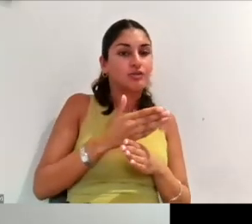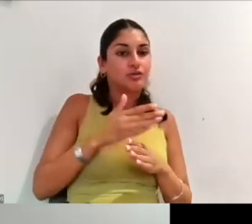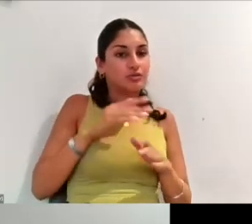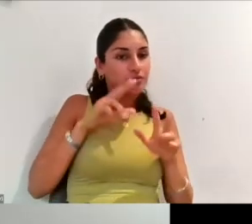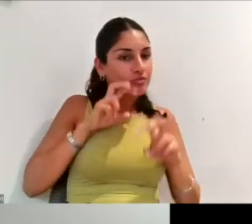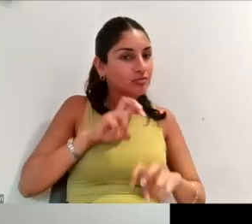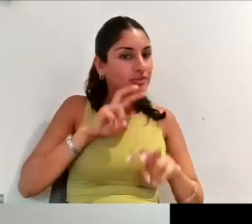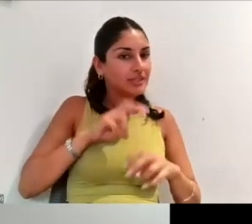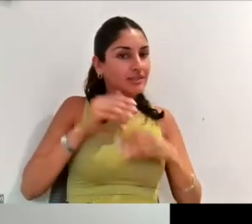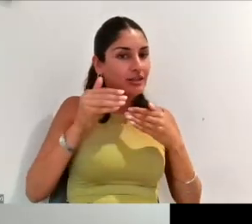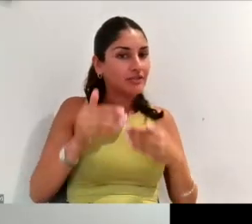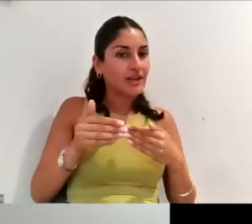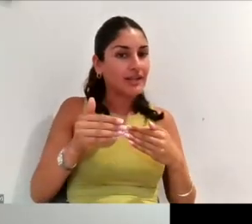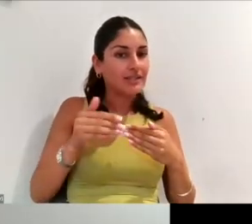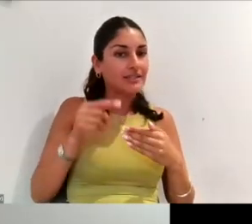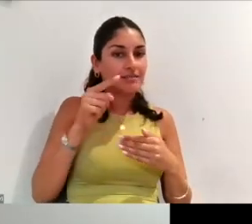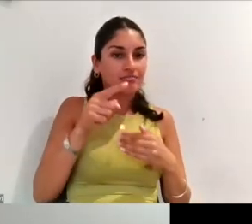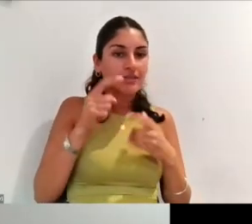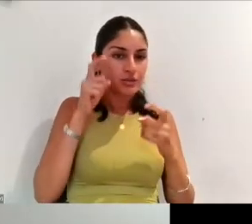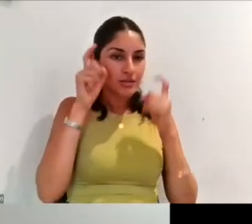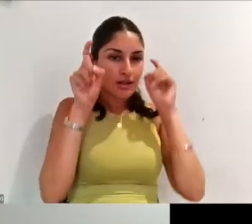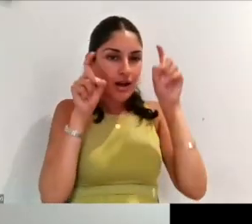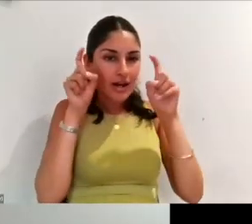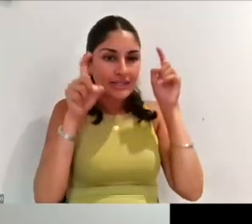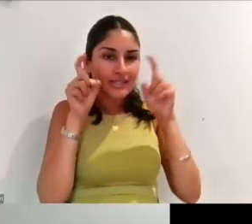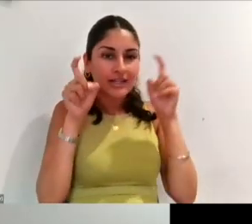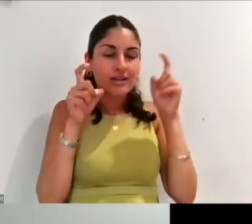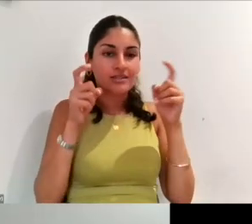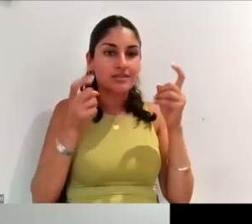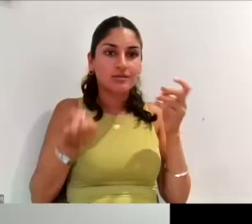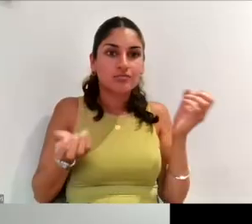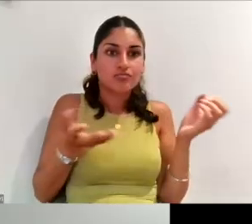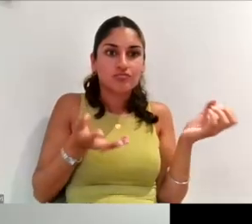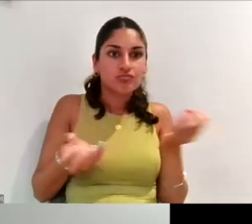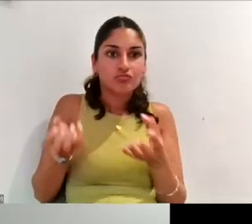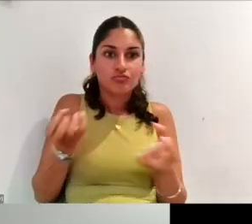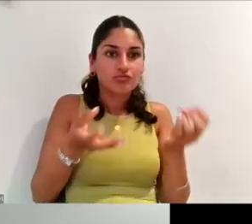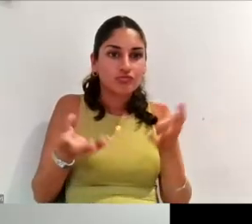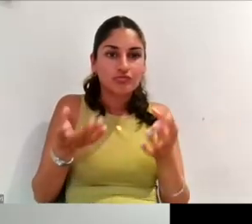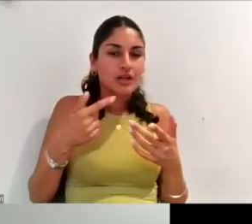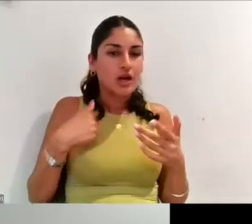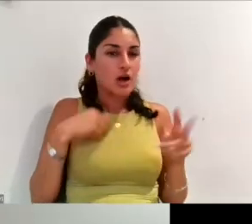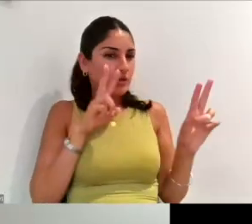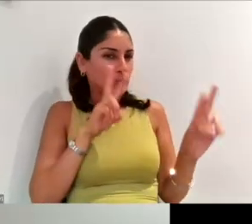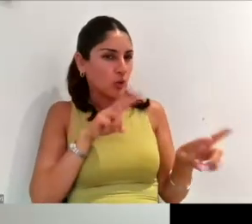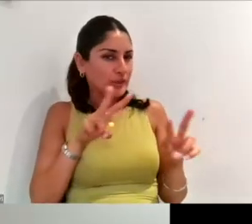and these were some of the ideas that came out. But even while watching it, I was like, "Oh, make notes, make notes."